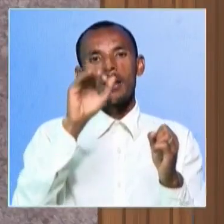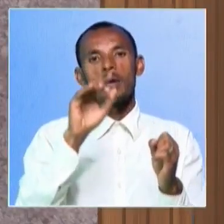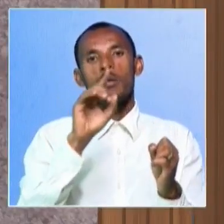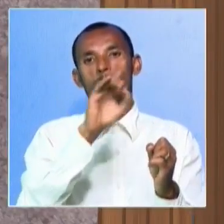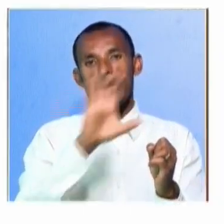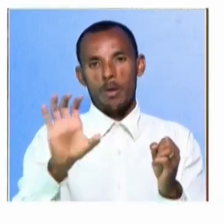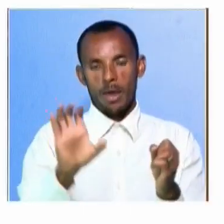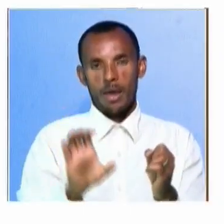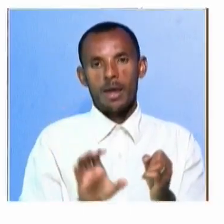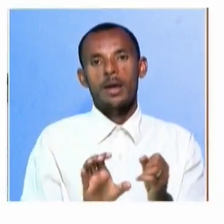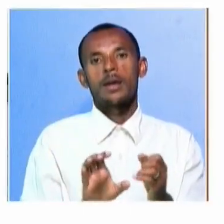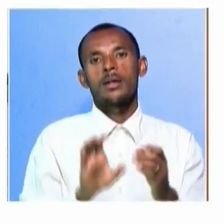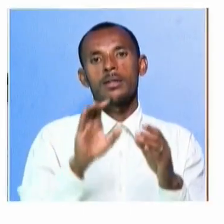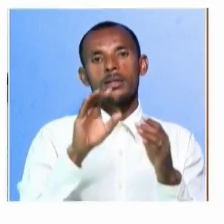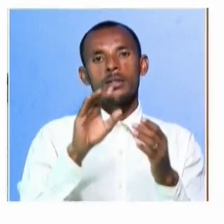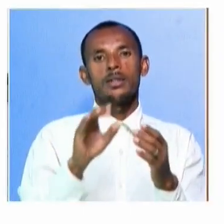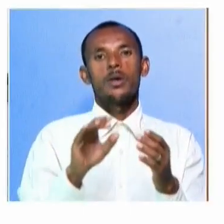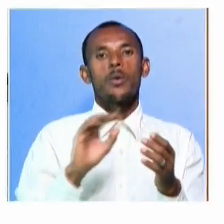we write